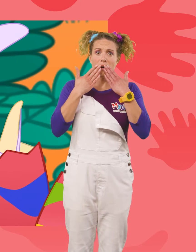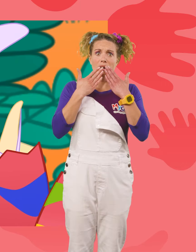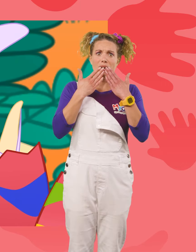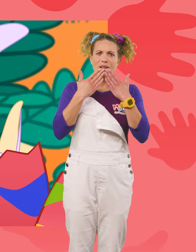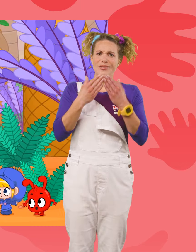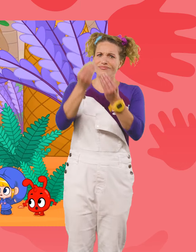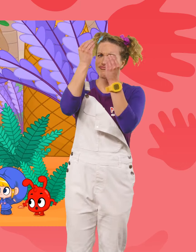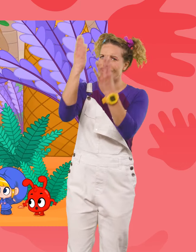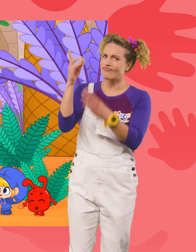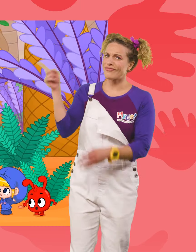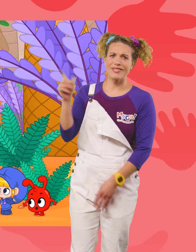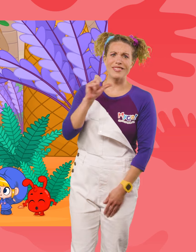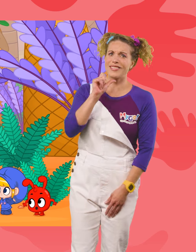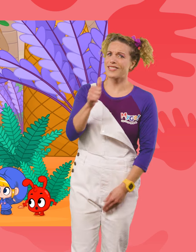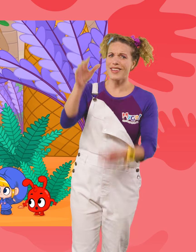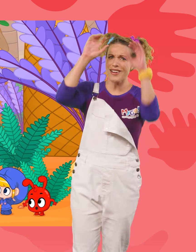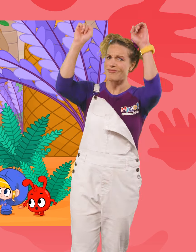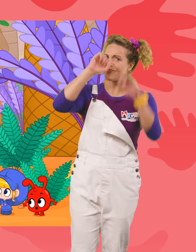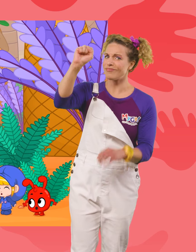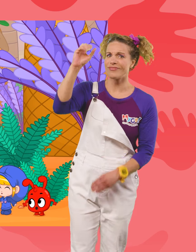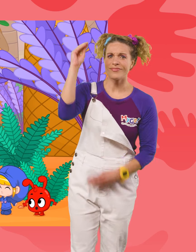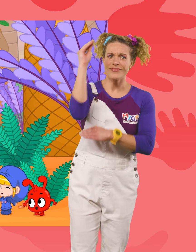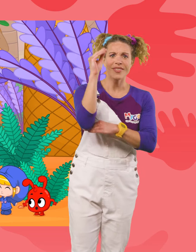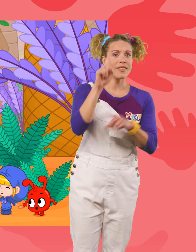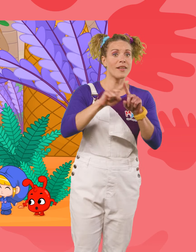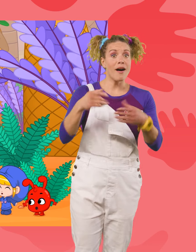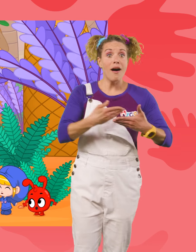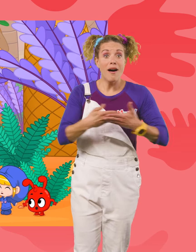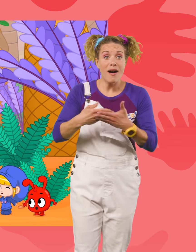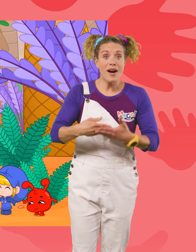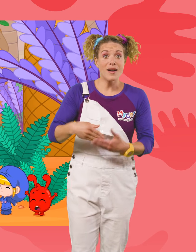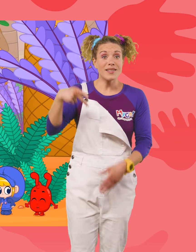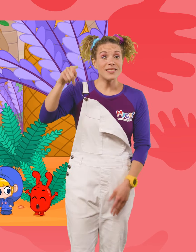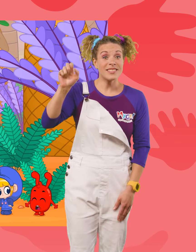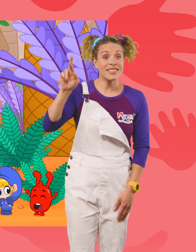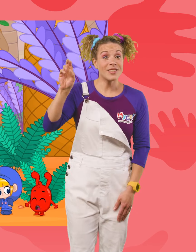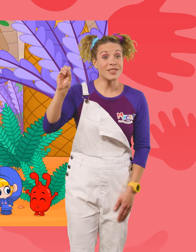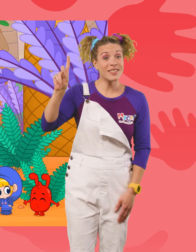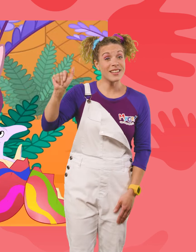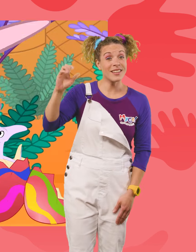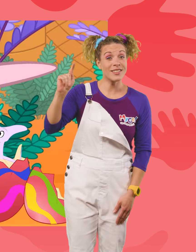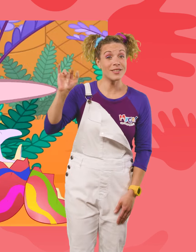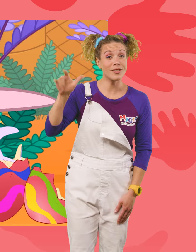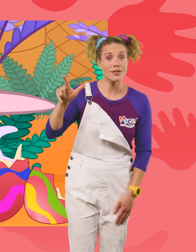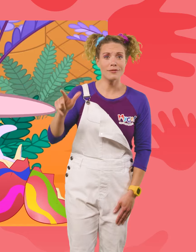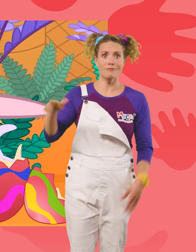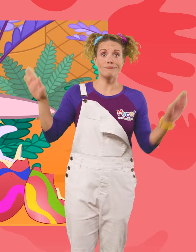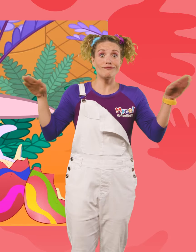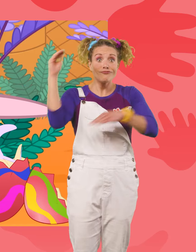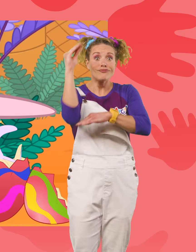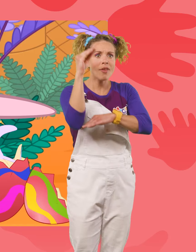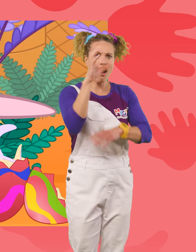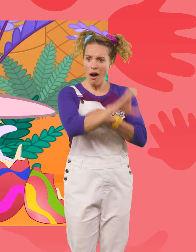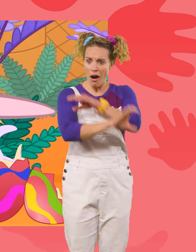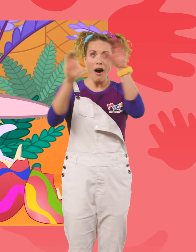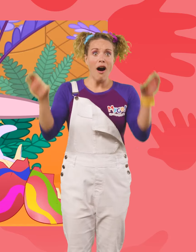Uh-oh, that's not a Triceratops, but a pterodactyl baby! Switch your edge!